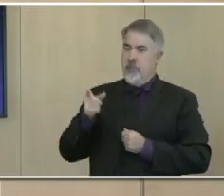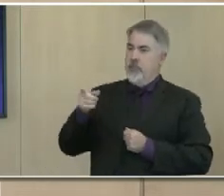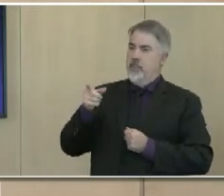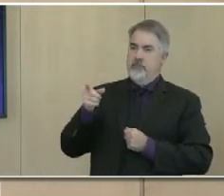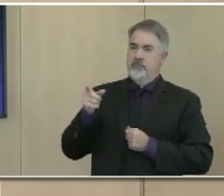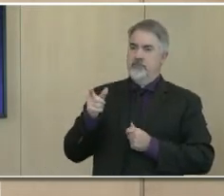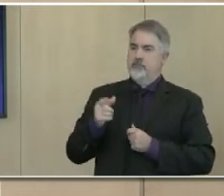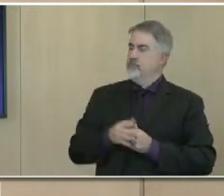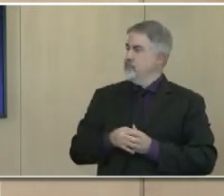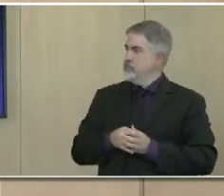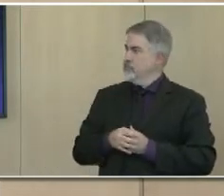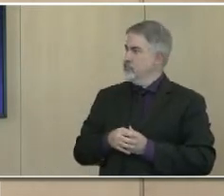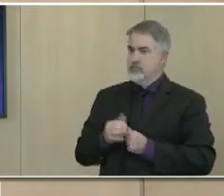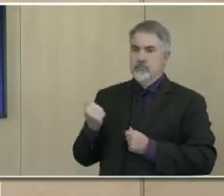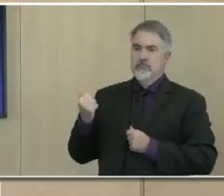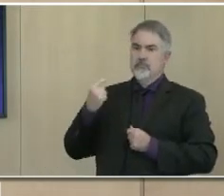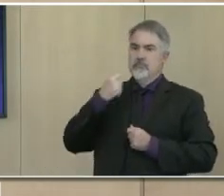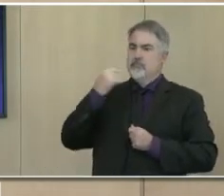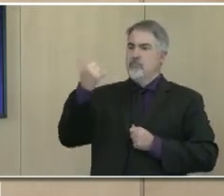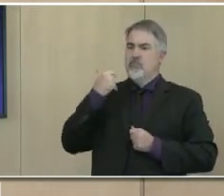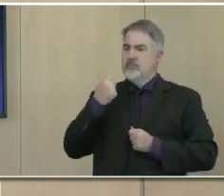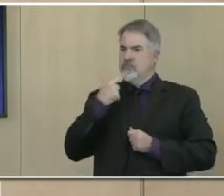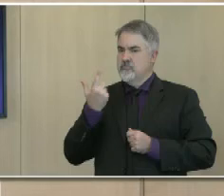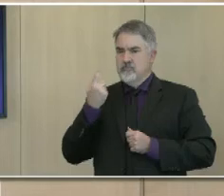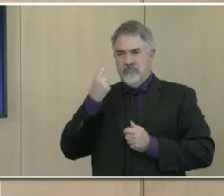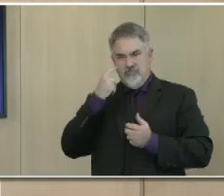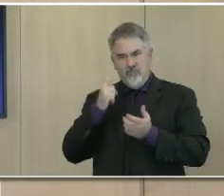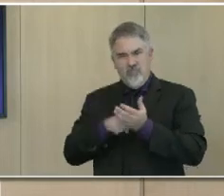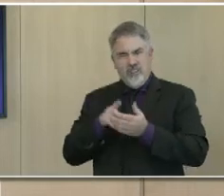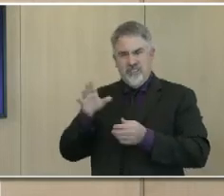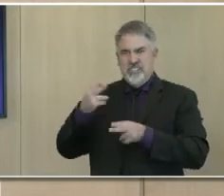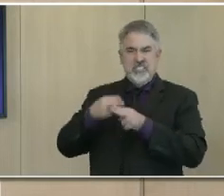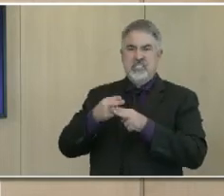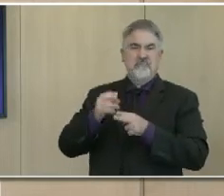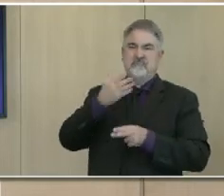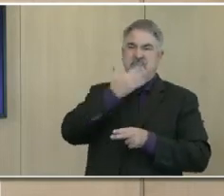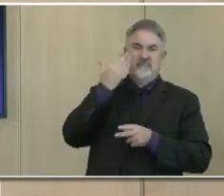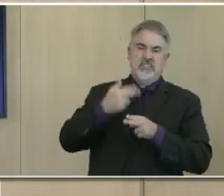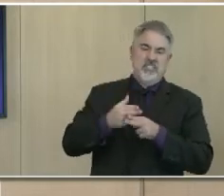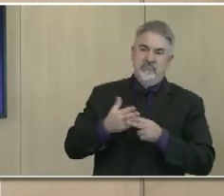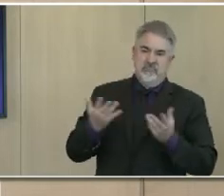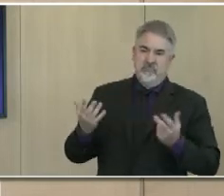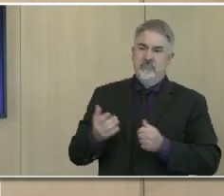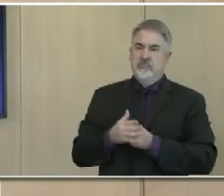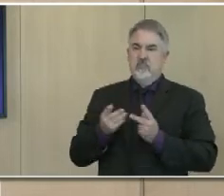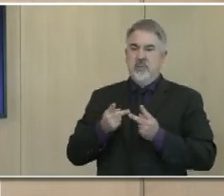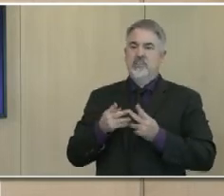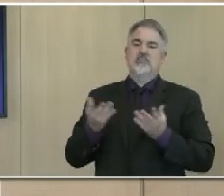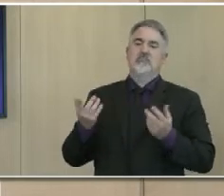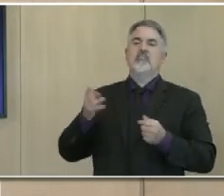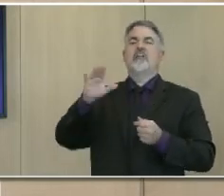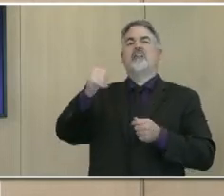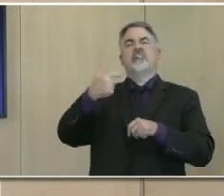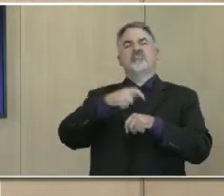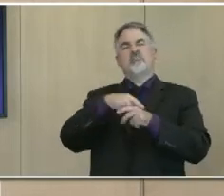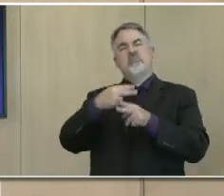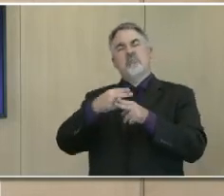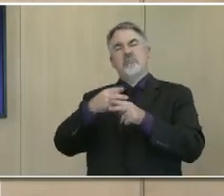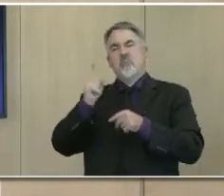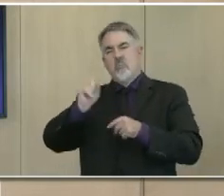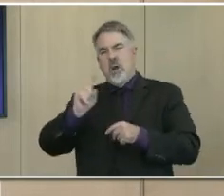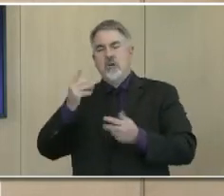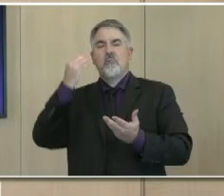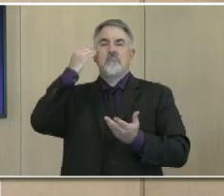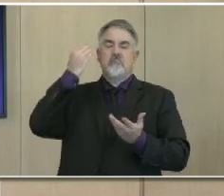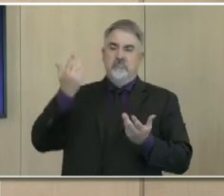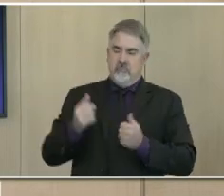Again, for the caller, if you're not identified by name and outlet when you're introduced, please make sure you identify yourself.